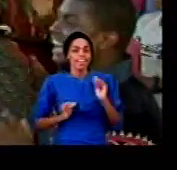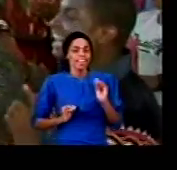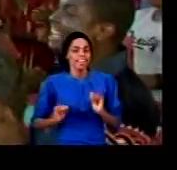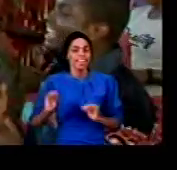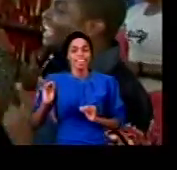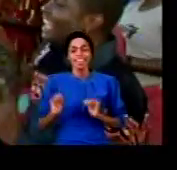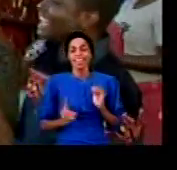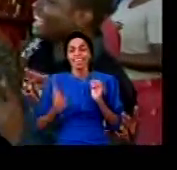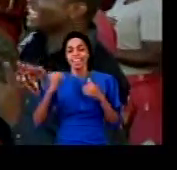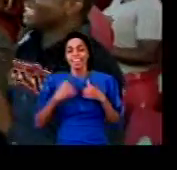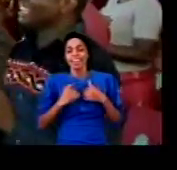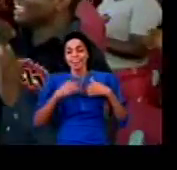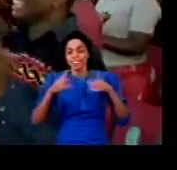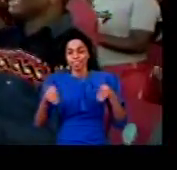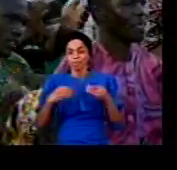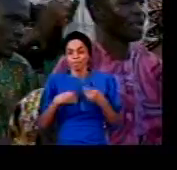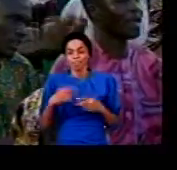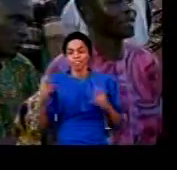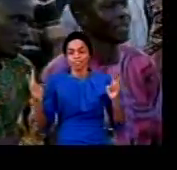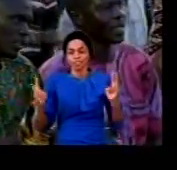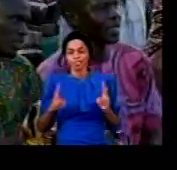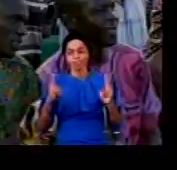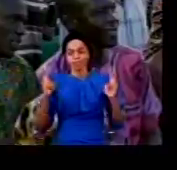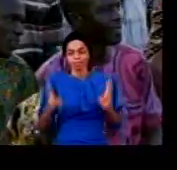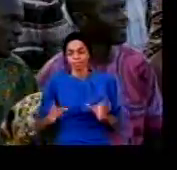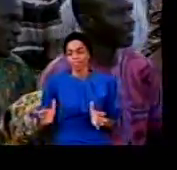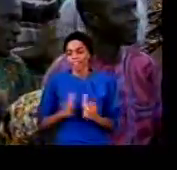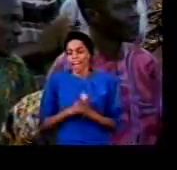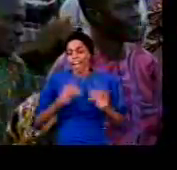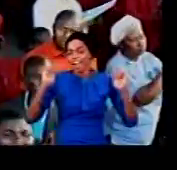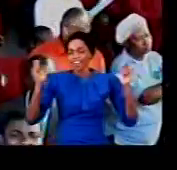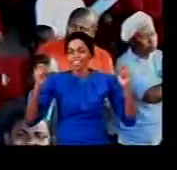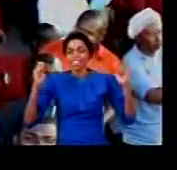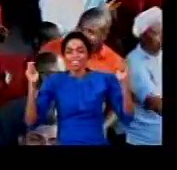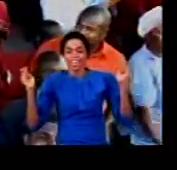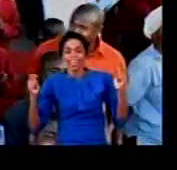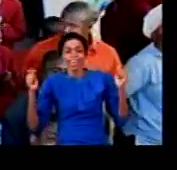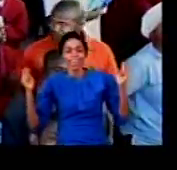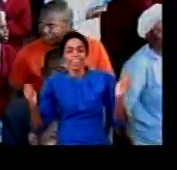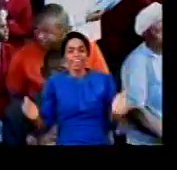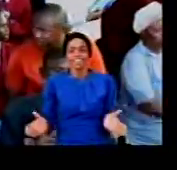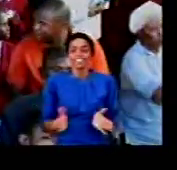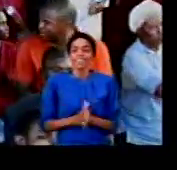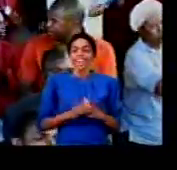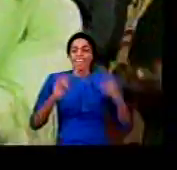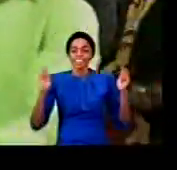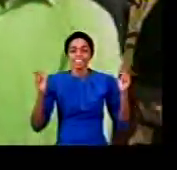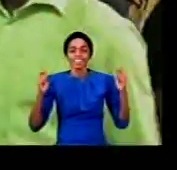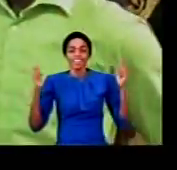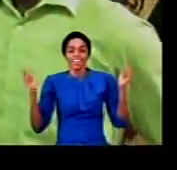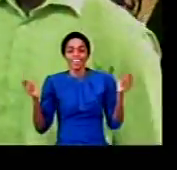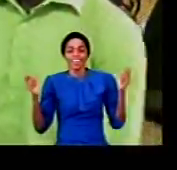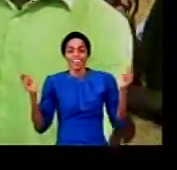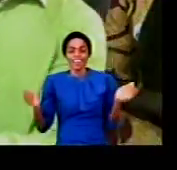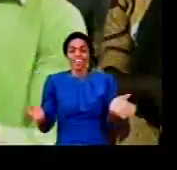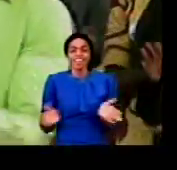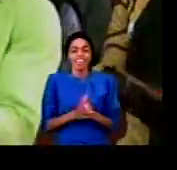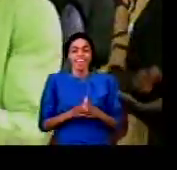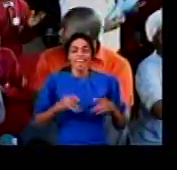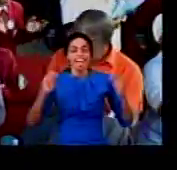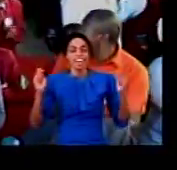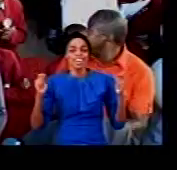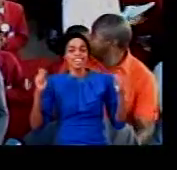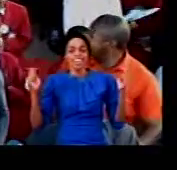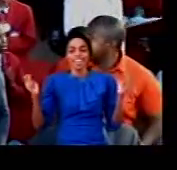hallelujah, hallelujah, hallelujah, hallelujah, hallelujah,